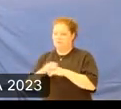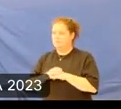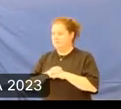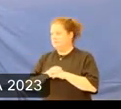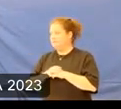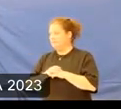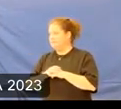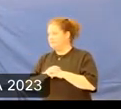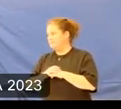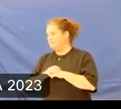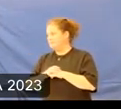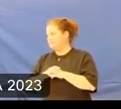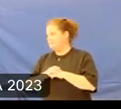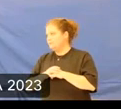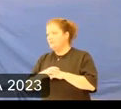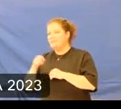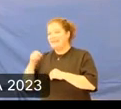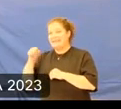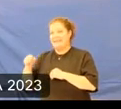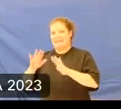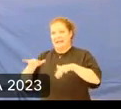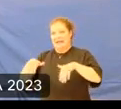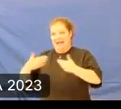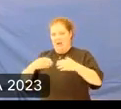to bring these insights into these other